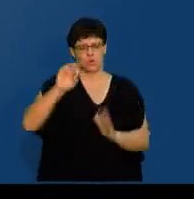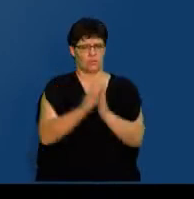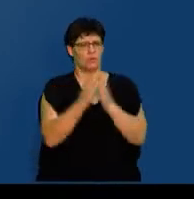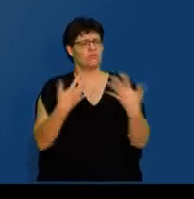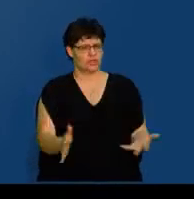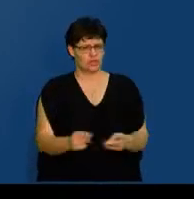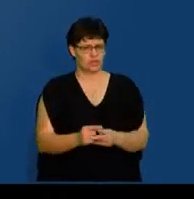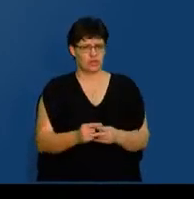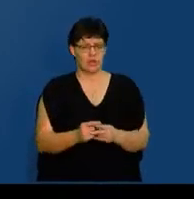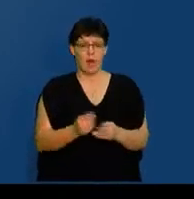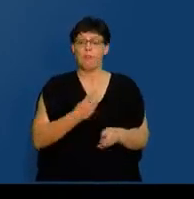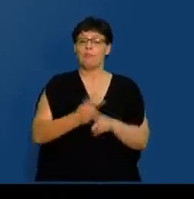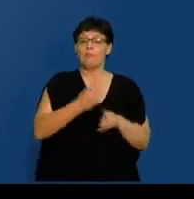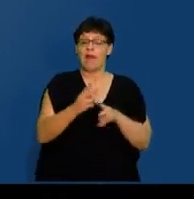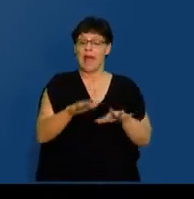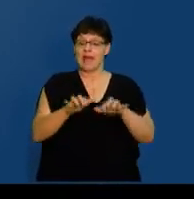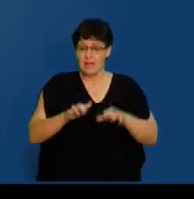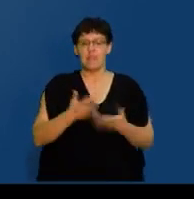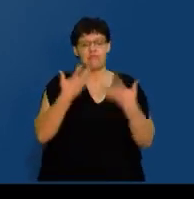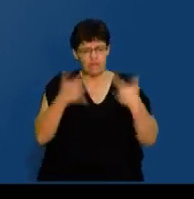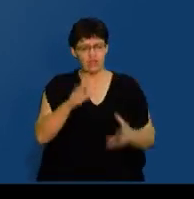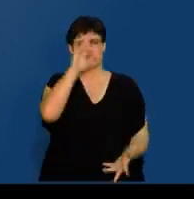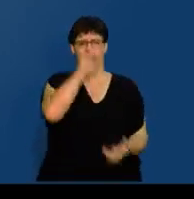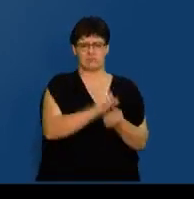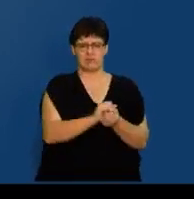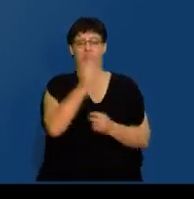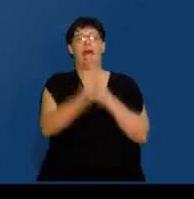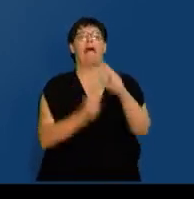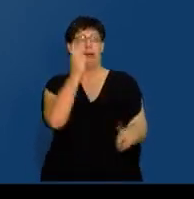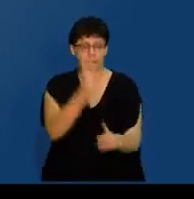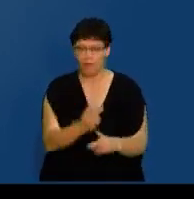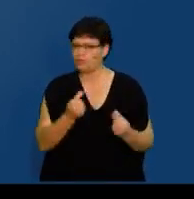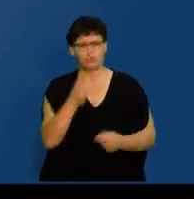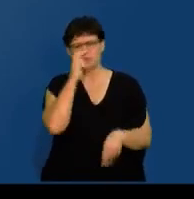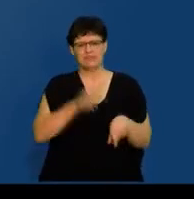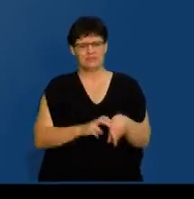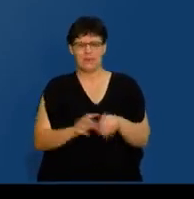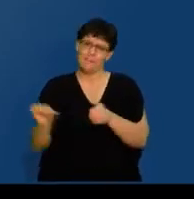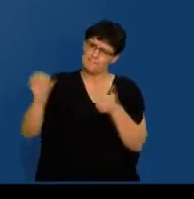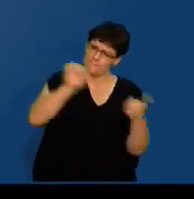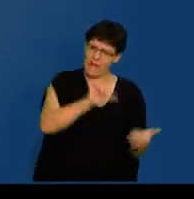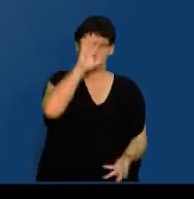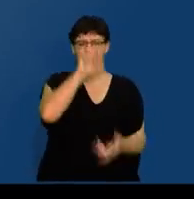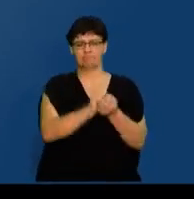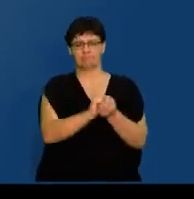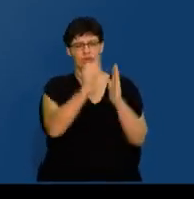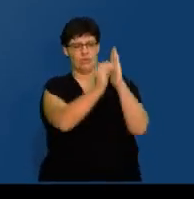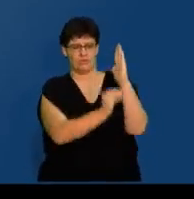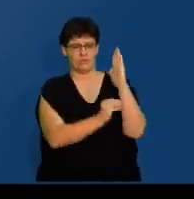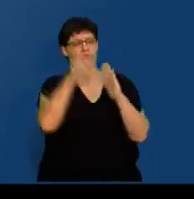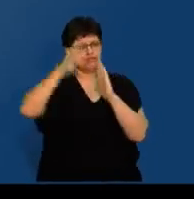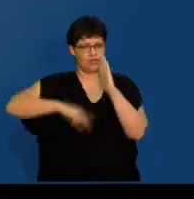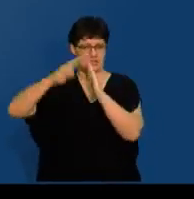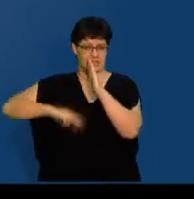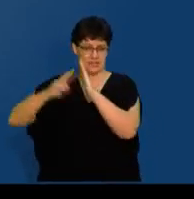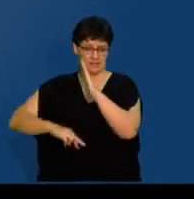prelims preparing summary notes. Guys, you don't need to recreate the wheel. So go back to your summary notes and read through these. And